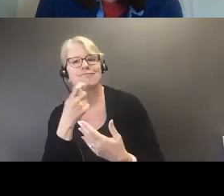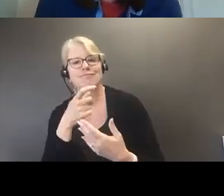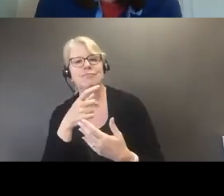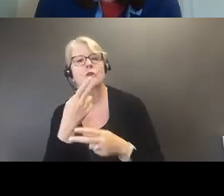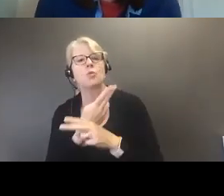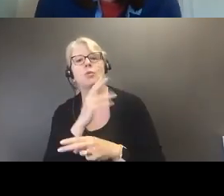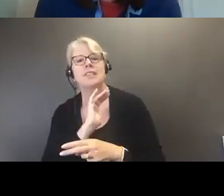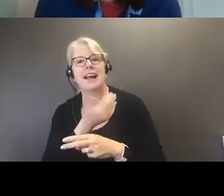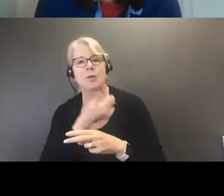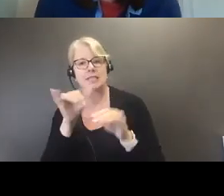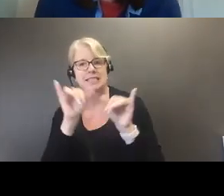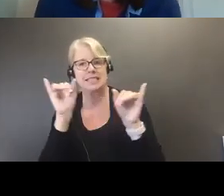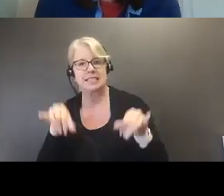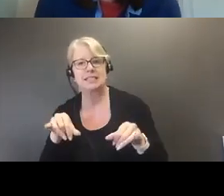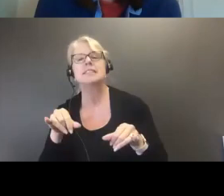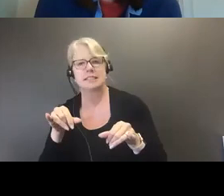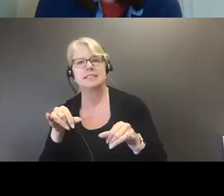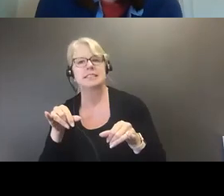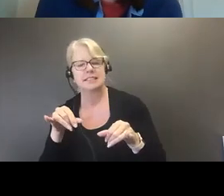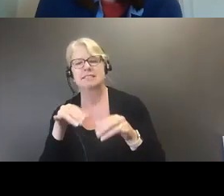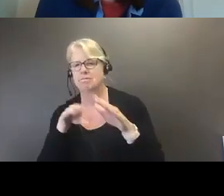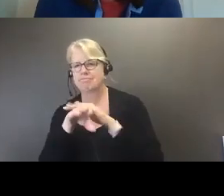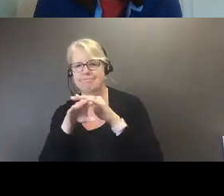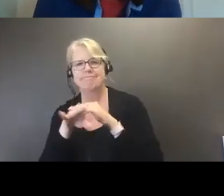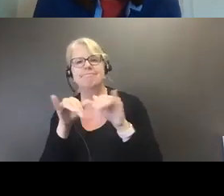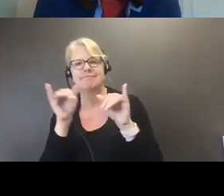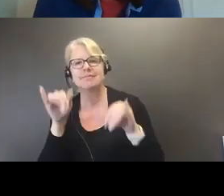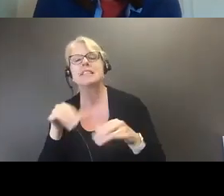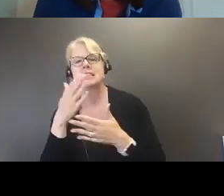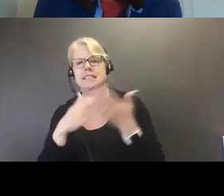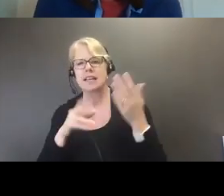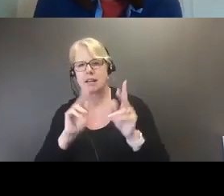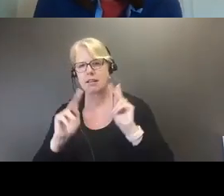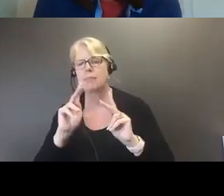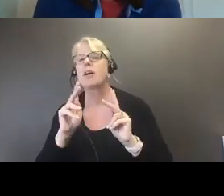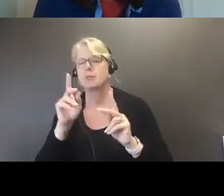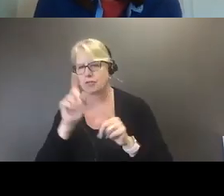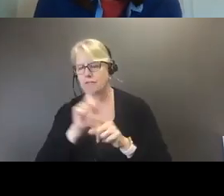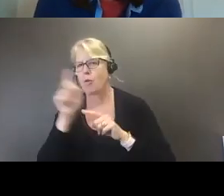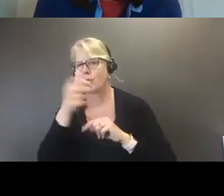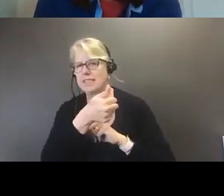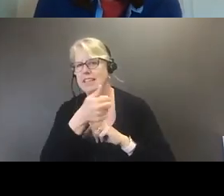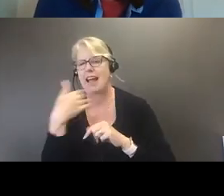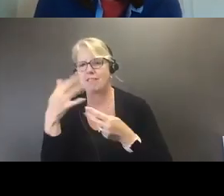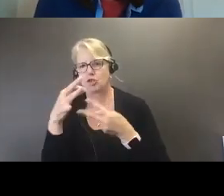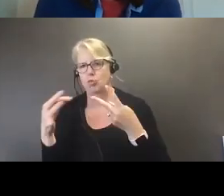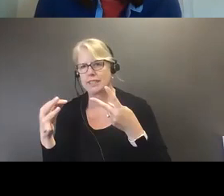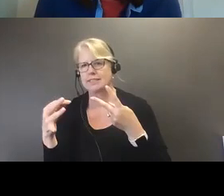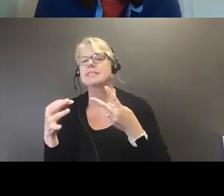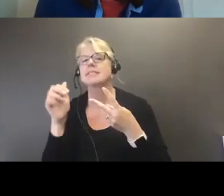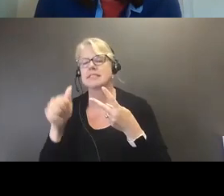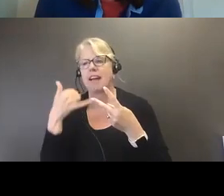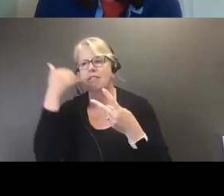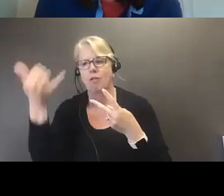that we use, it's a very accessible platform. So some participants do call in, so they have a choice. They can access the